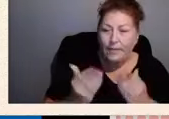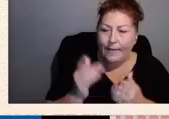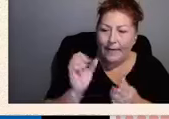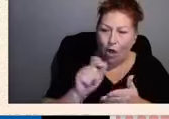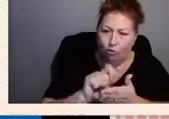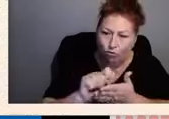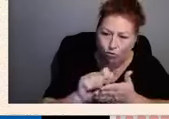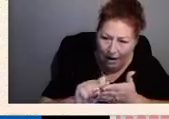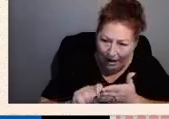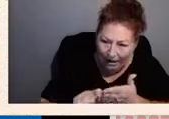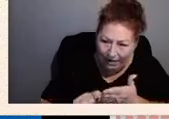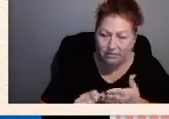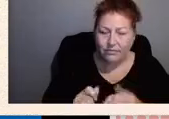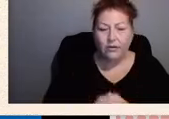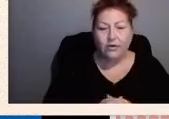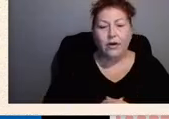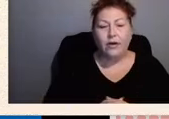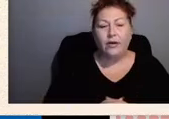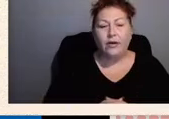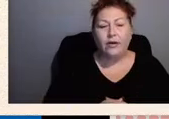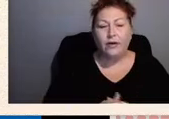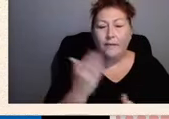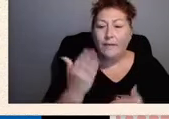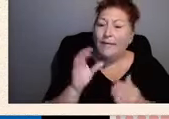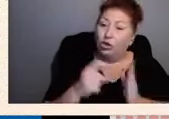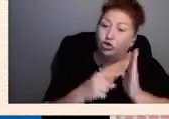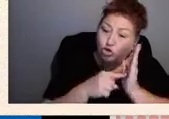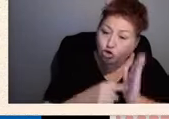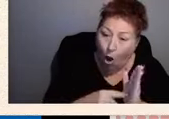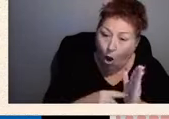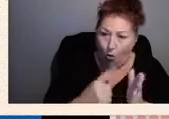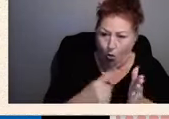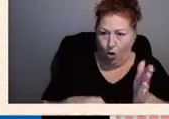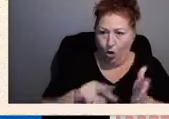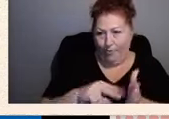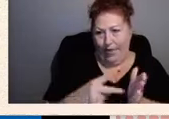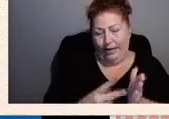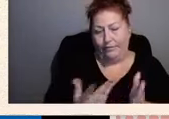or maybe you can show them what you mean.